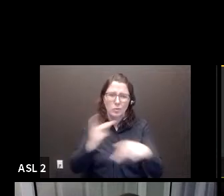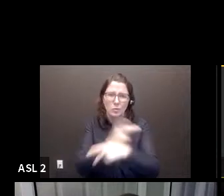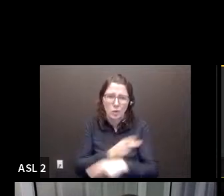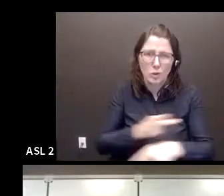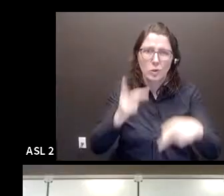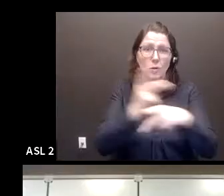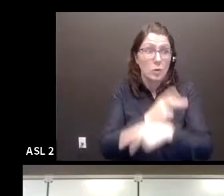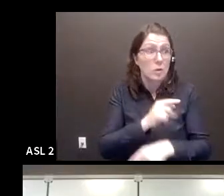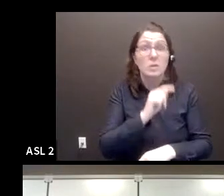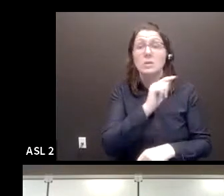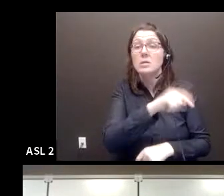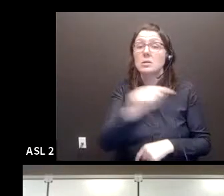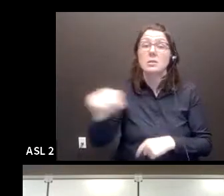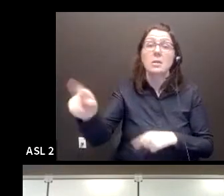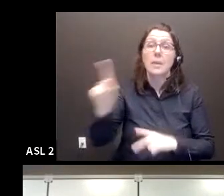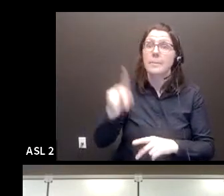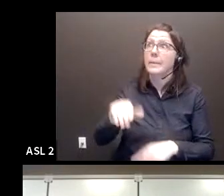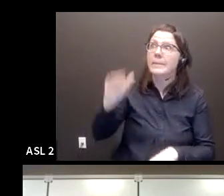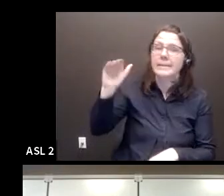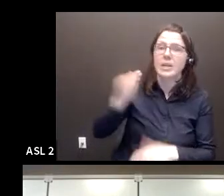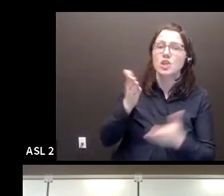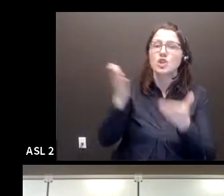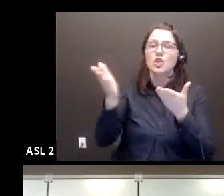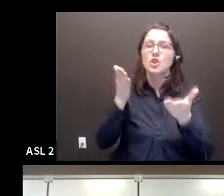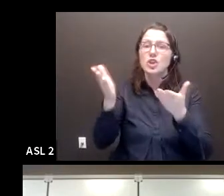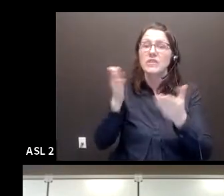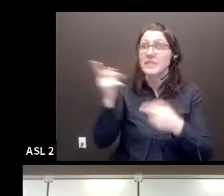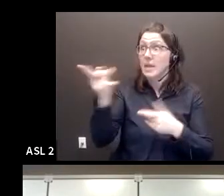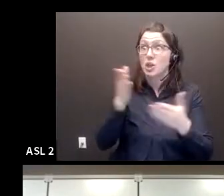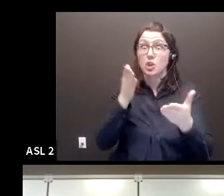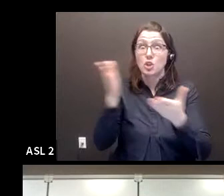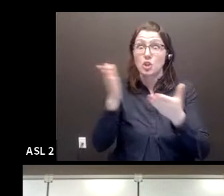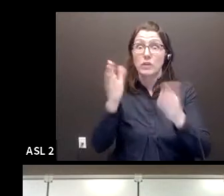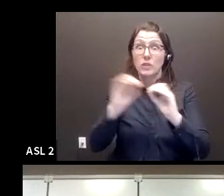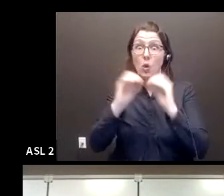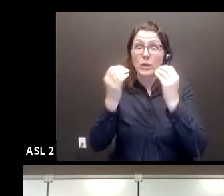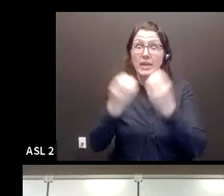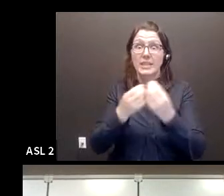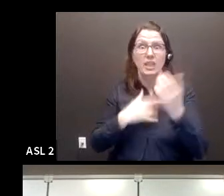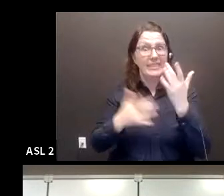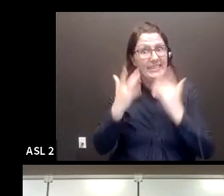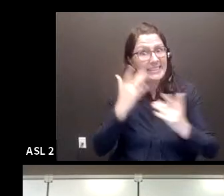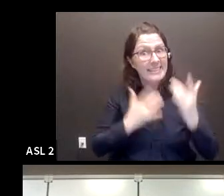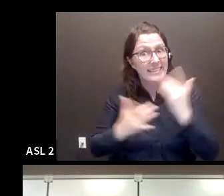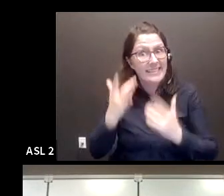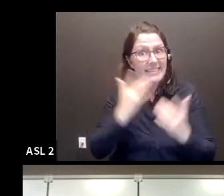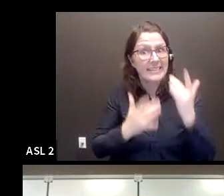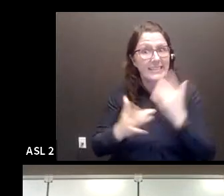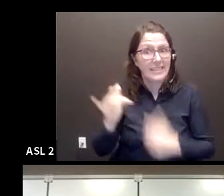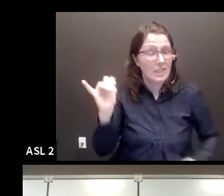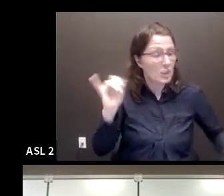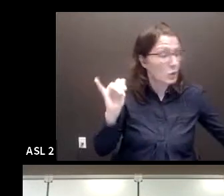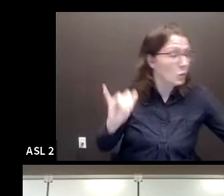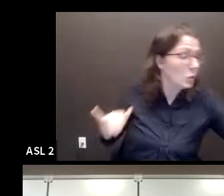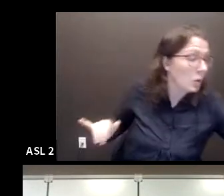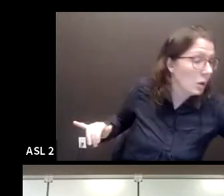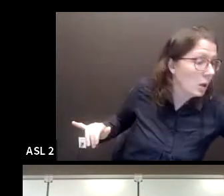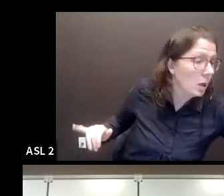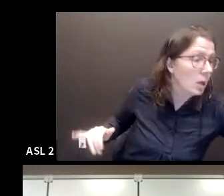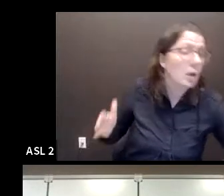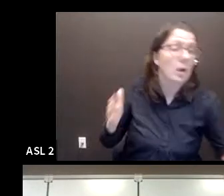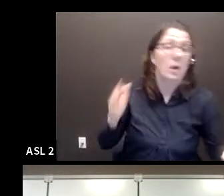or have relied on in the past are also struggling to meet this demand um other services in the city are also struggling to have enough food for everybody to have